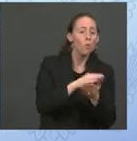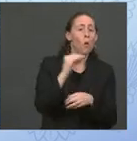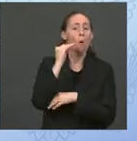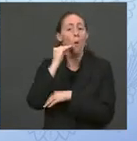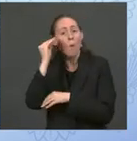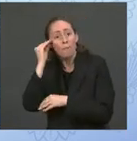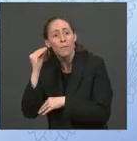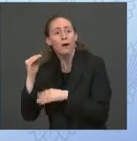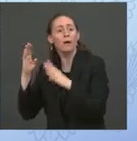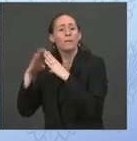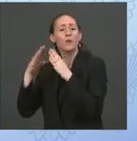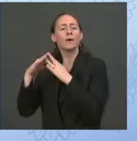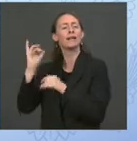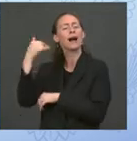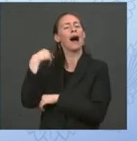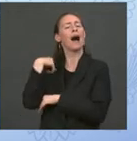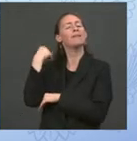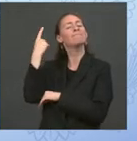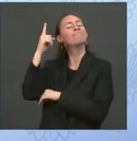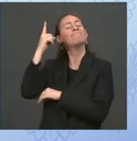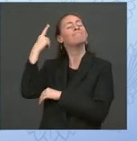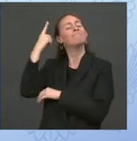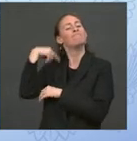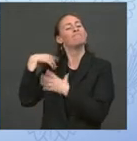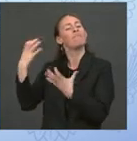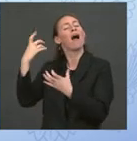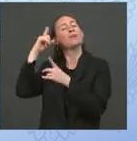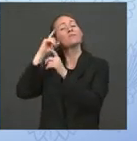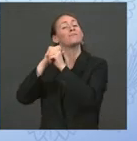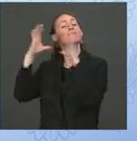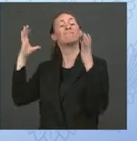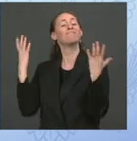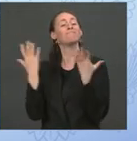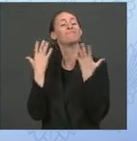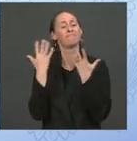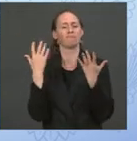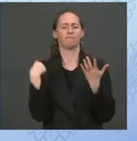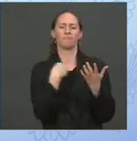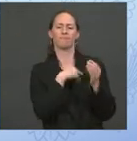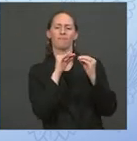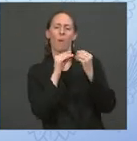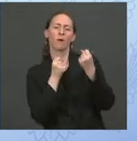our children the way we rally to tailgate at our favorite football teams. Go Chiefs.